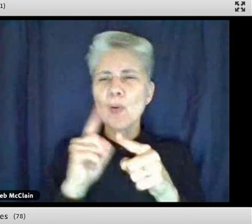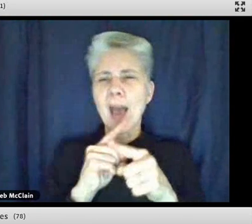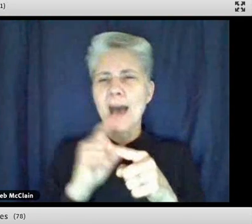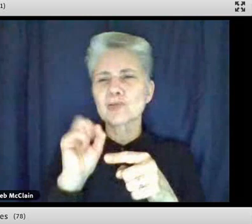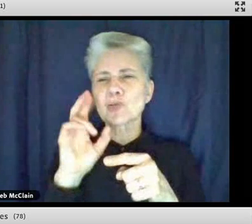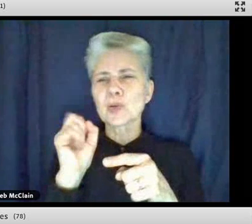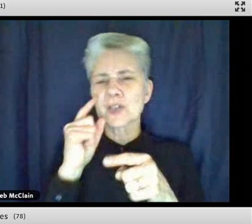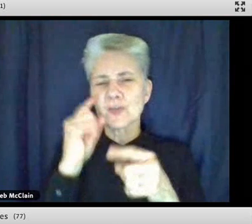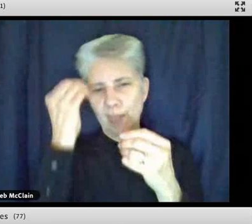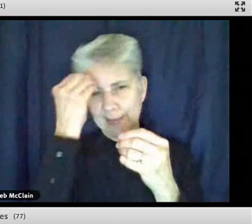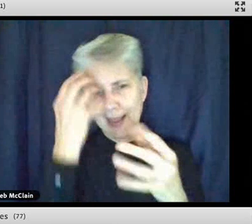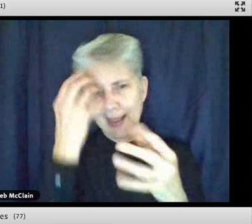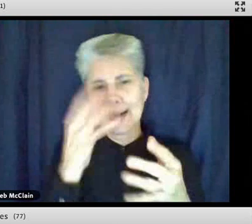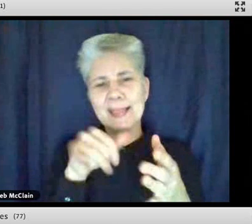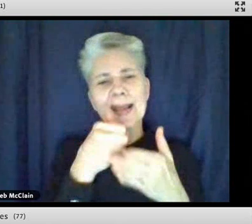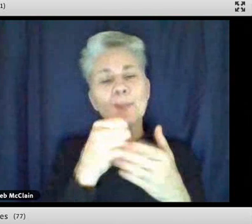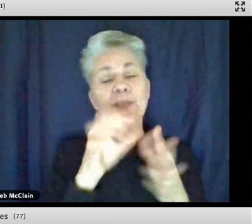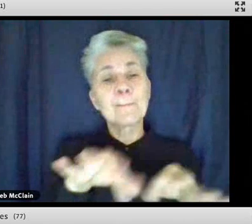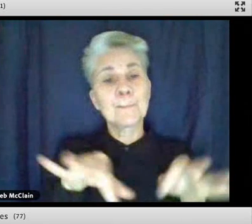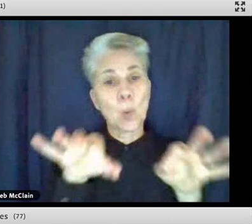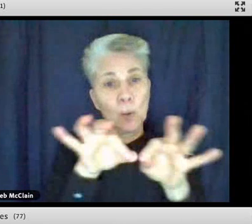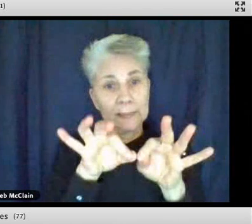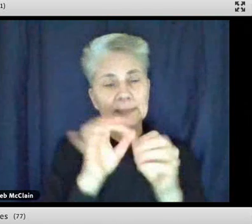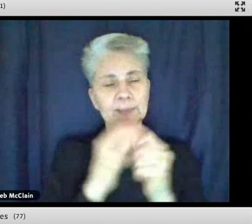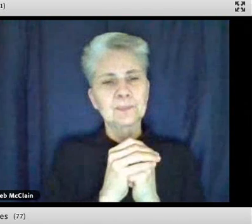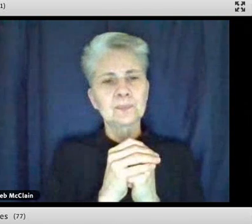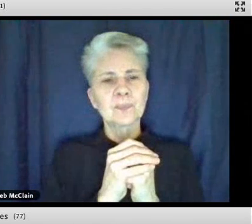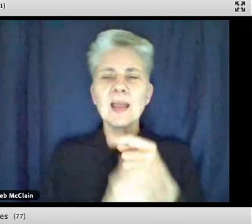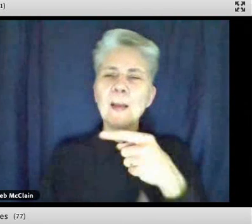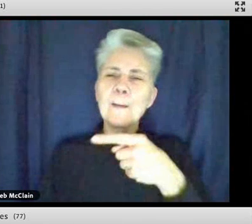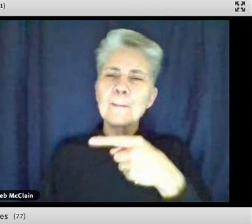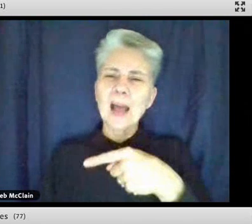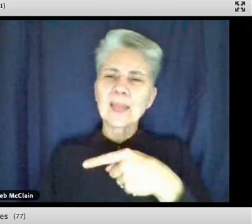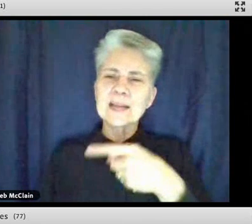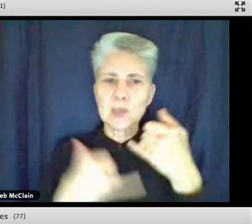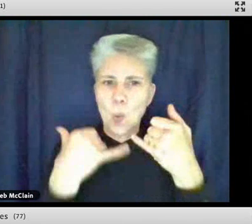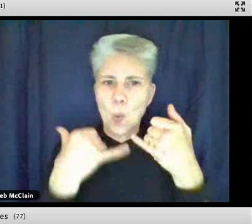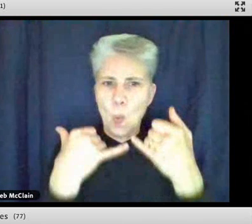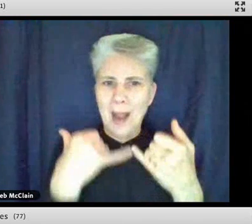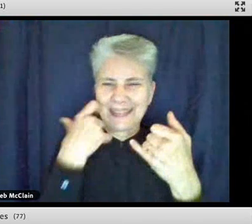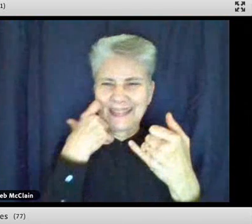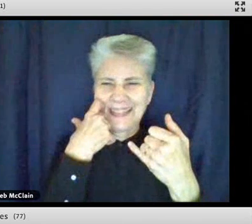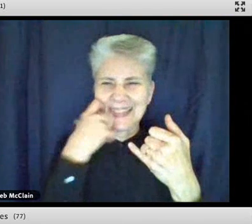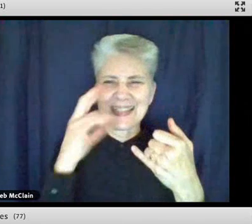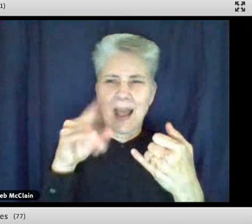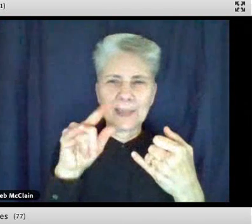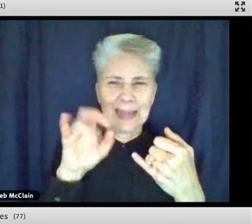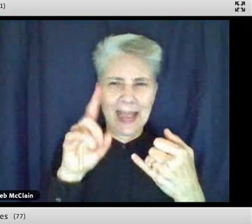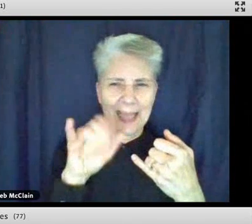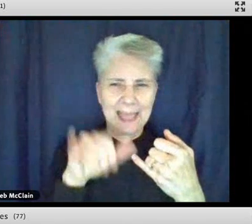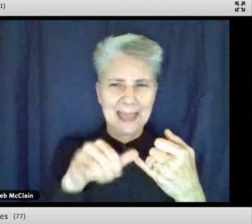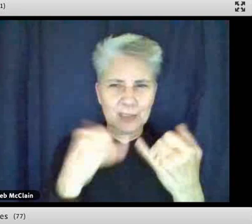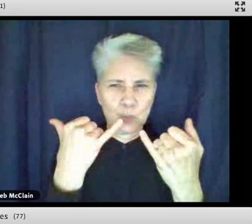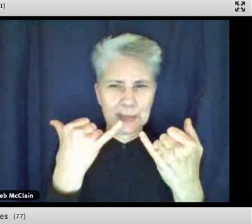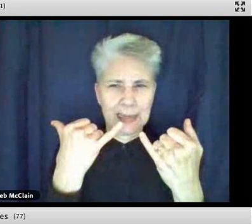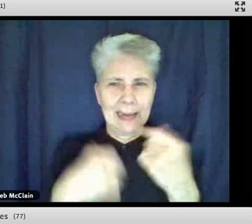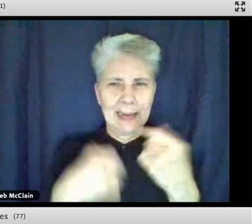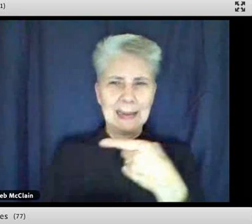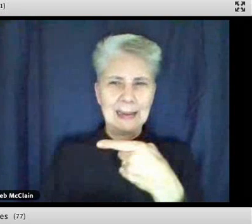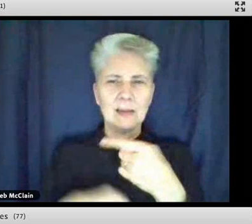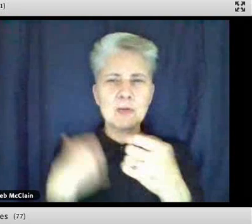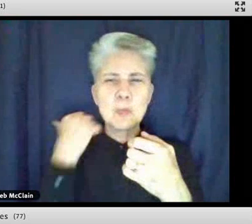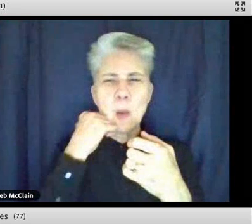me. But this is right now. They've just updated this. It updates very regularly, so you'll see some difference in the